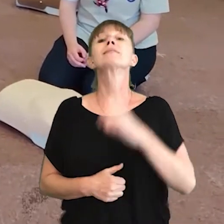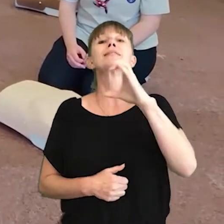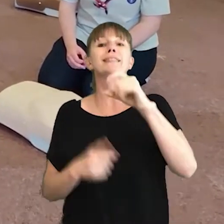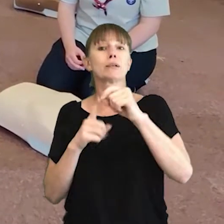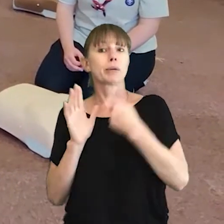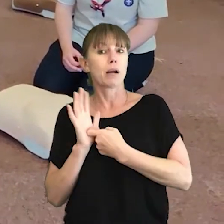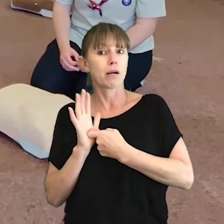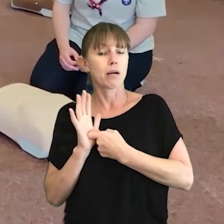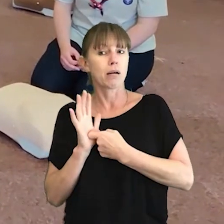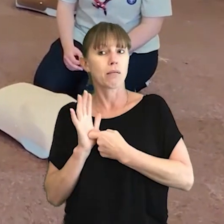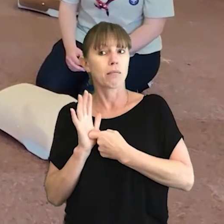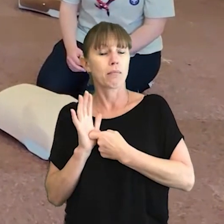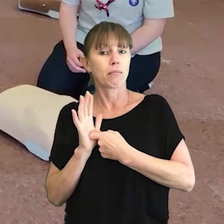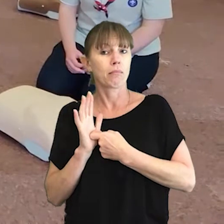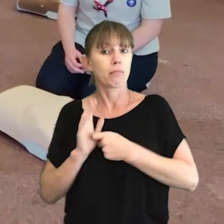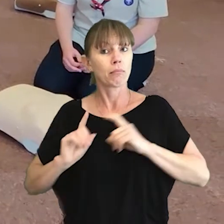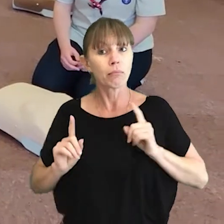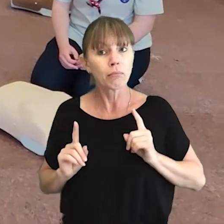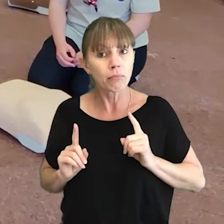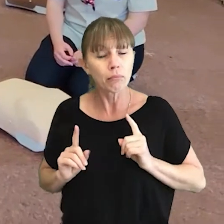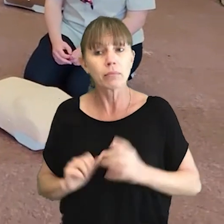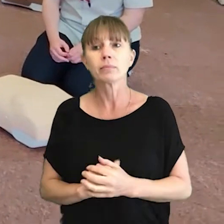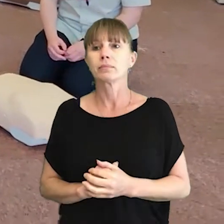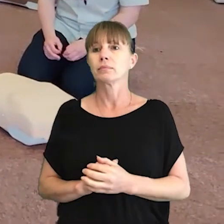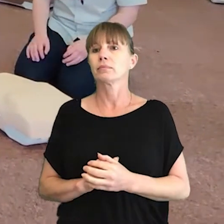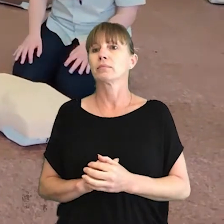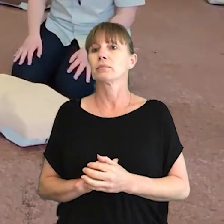CPR, do you know what it stands for?